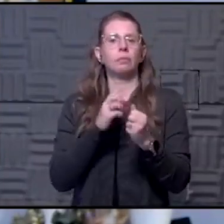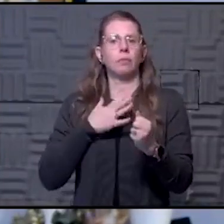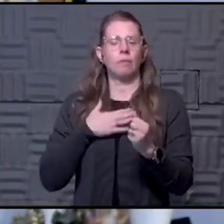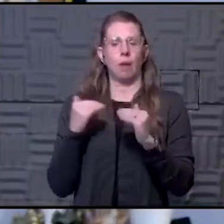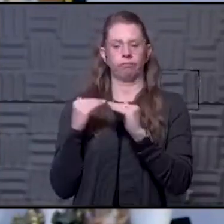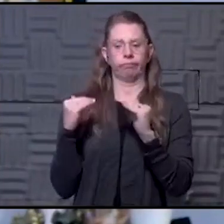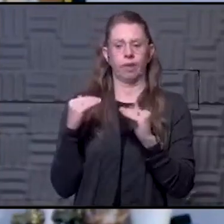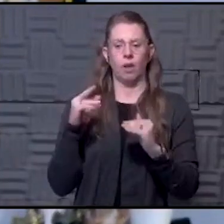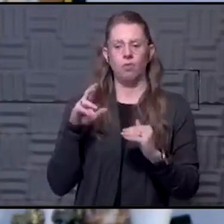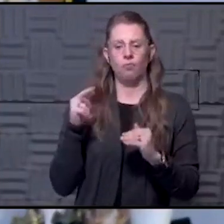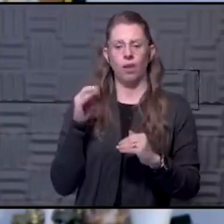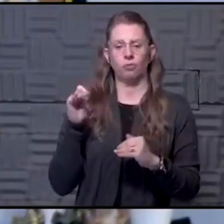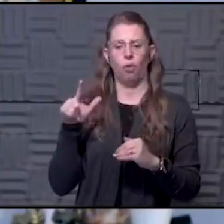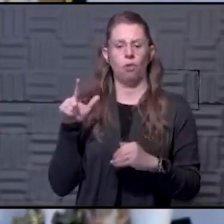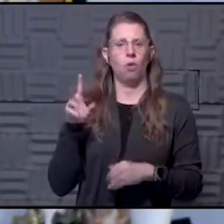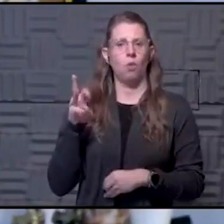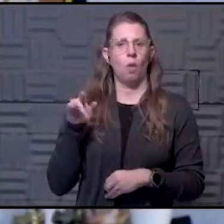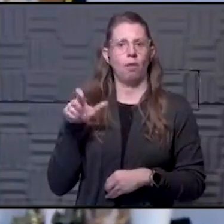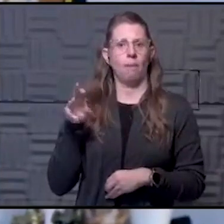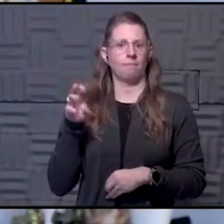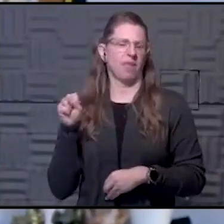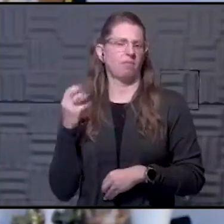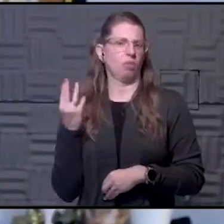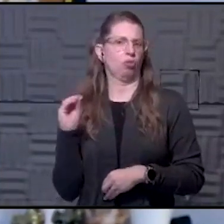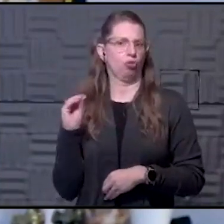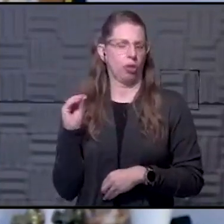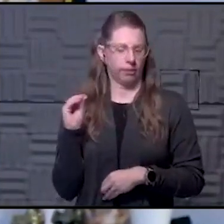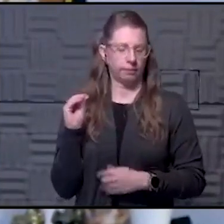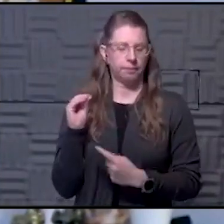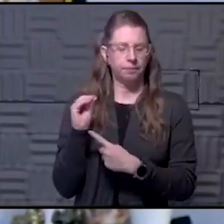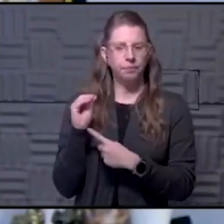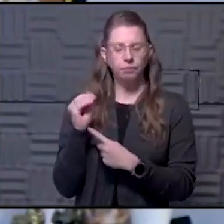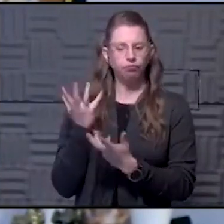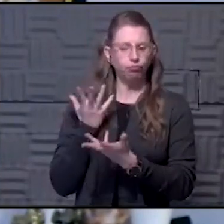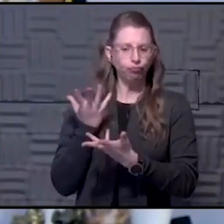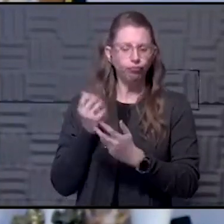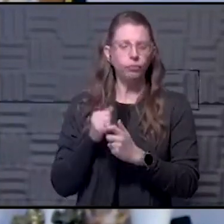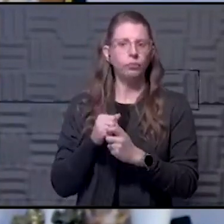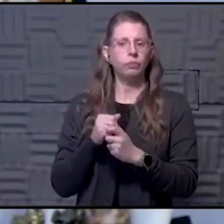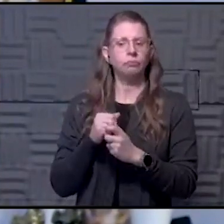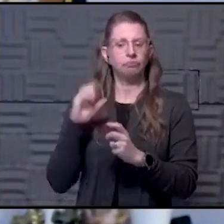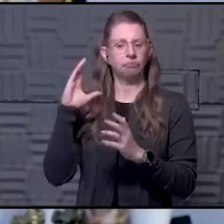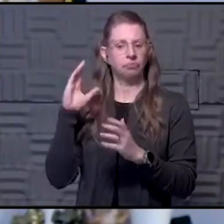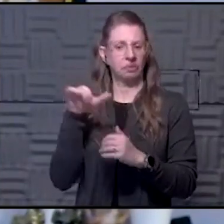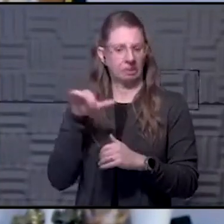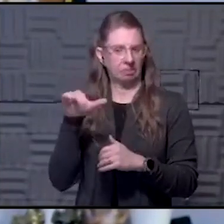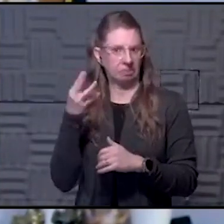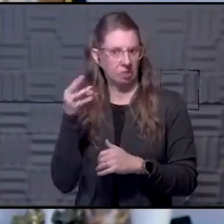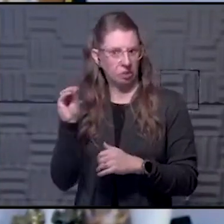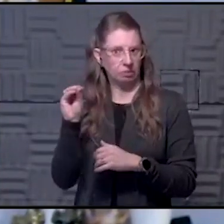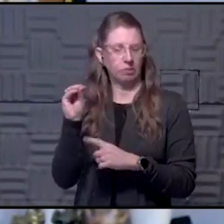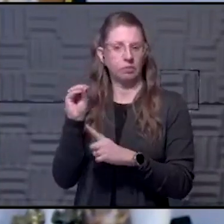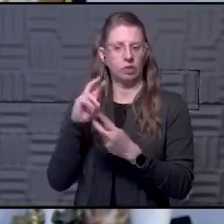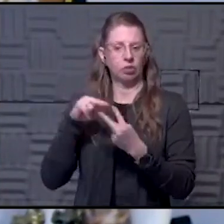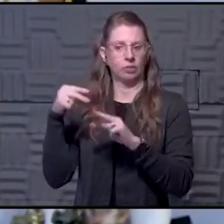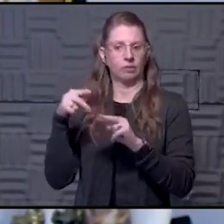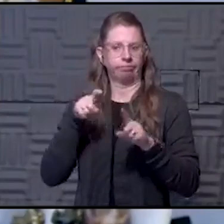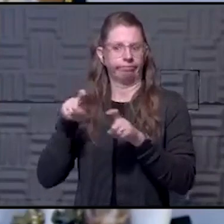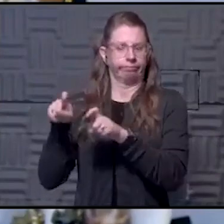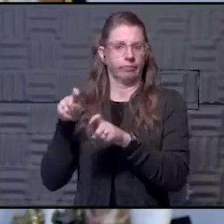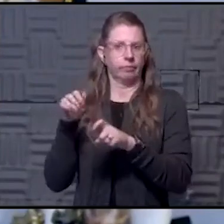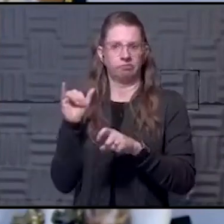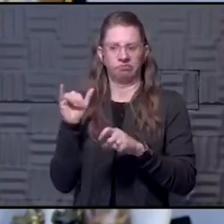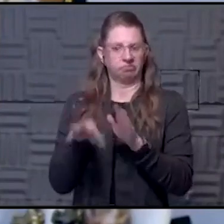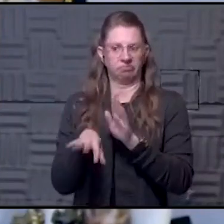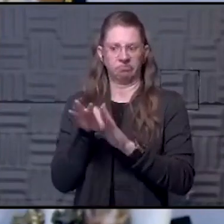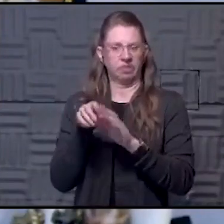Dr. Randall Williams, on the Missouri side as well. And similarly, Missouri, with a significant amount of genomic sequencing, also has not